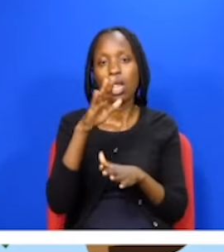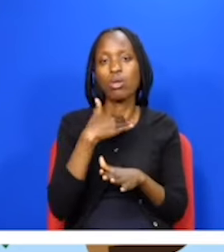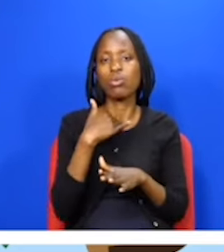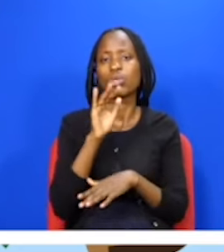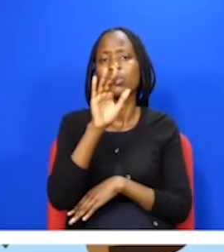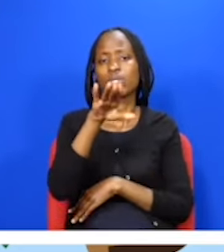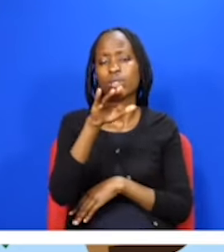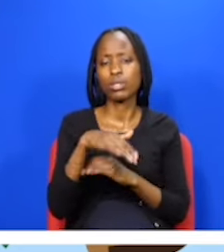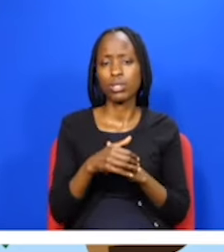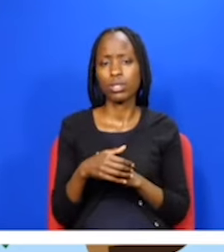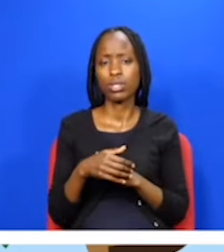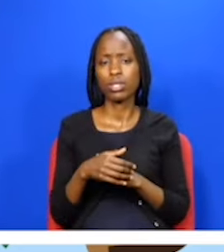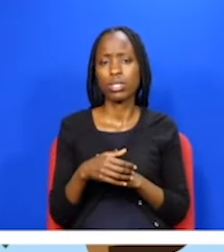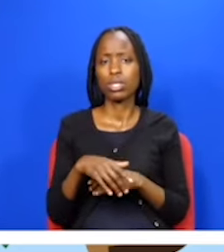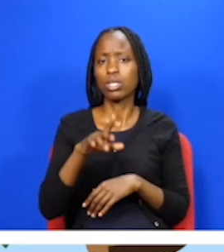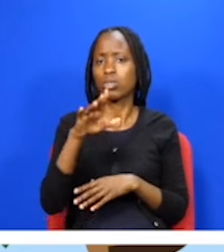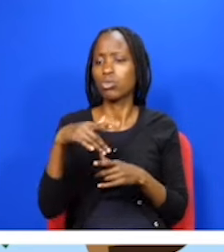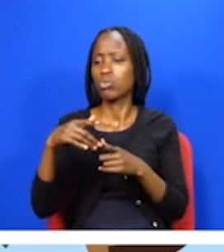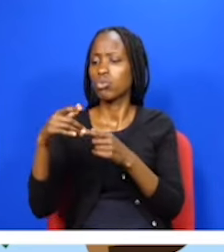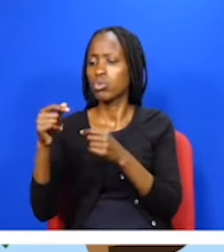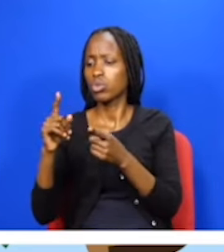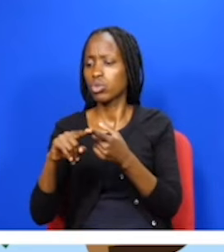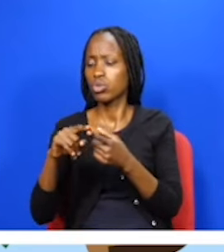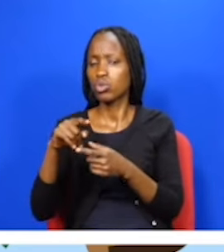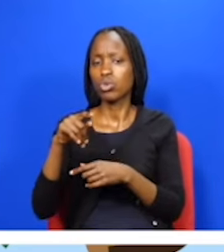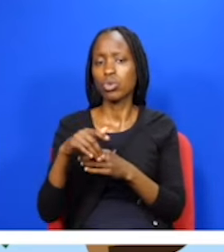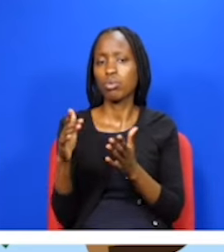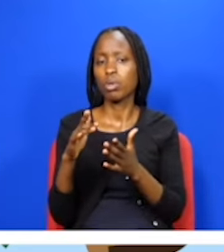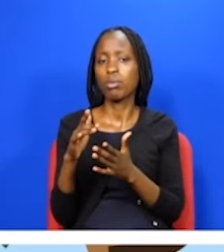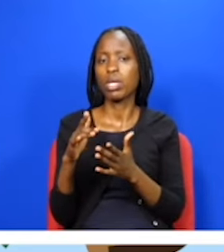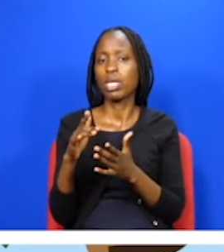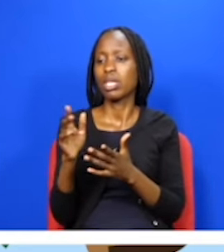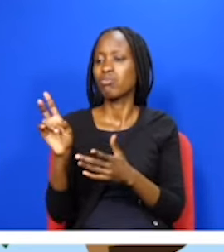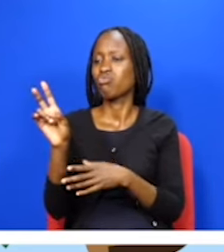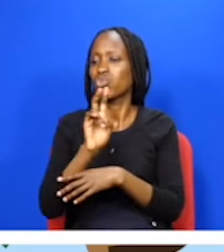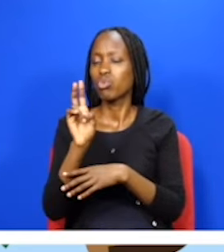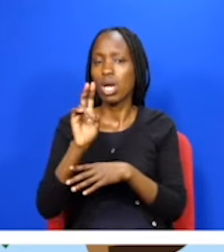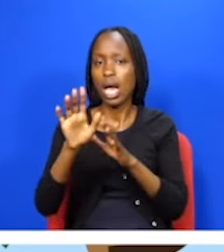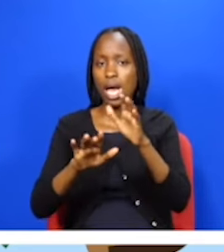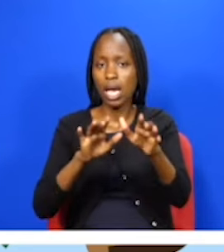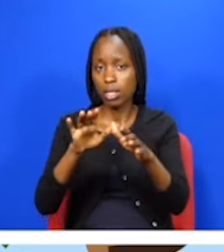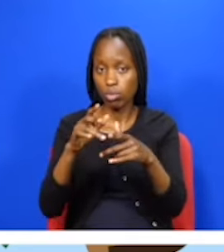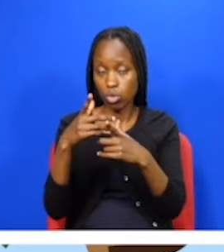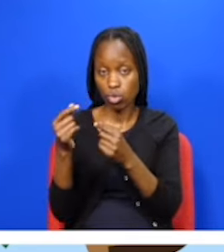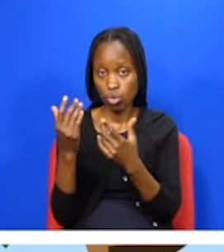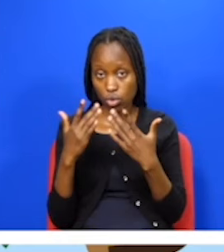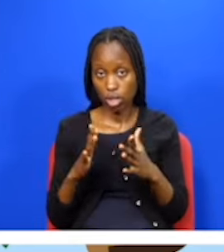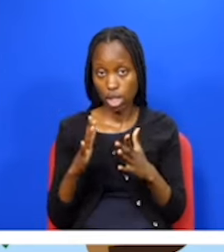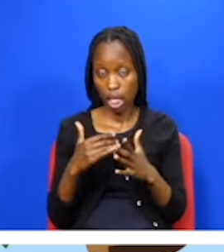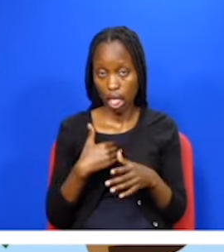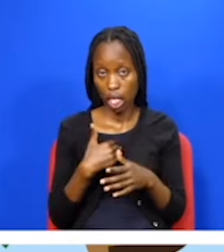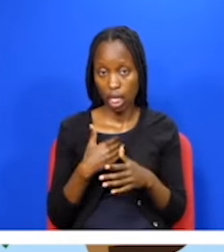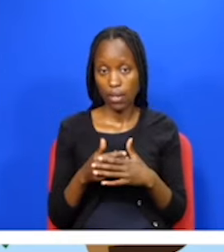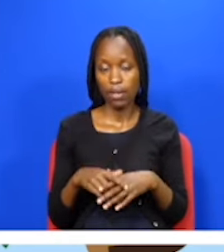you ever been to a park, maybe a zoo somewhere, to see animals? And